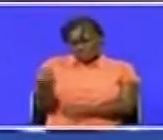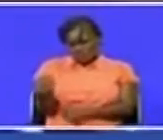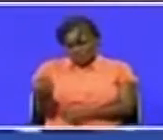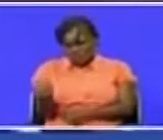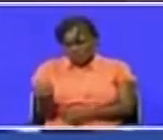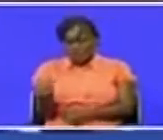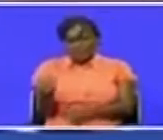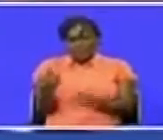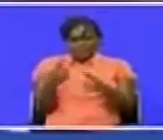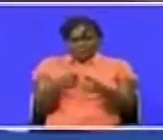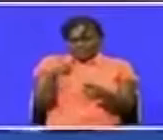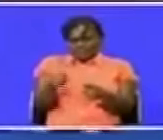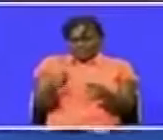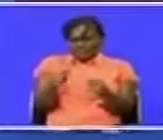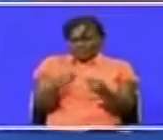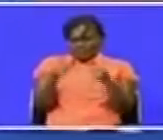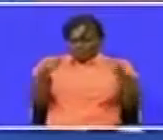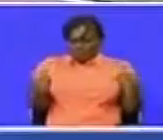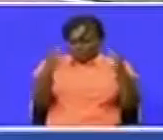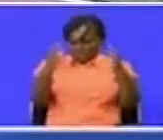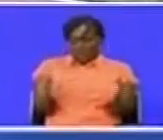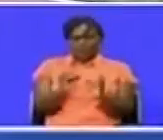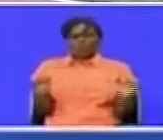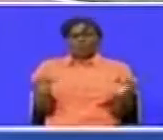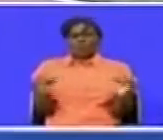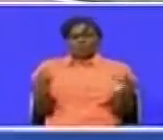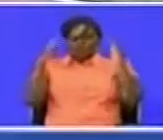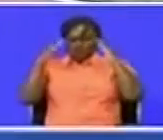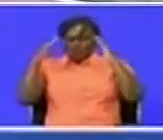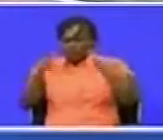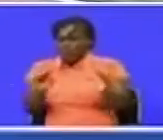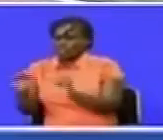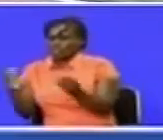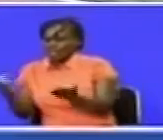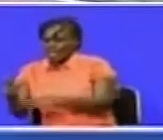Sasa wenzangu hawakuresist kwa hiyo base ya leo. Focus will now shift to the